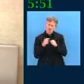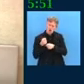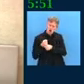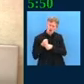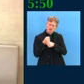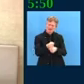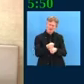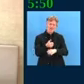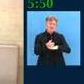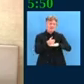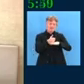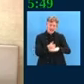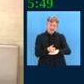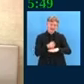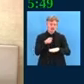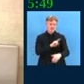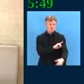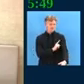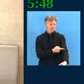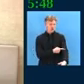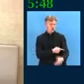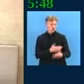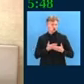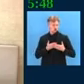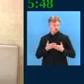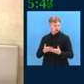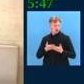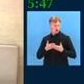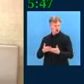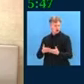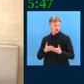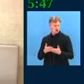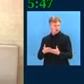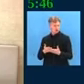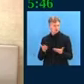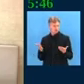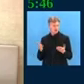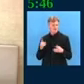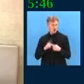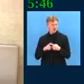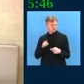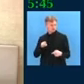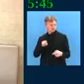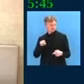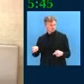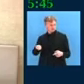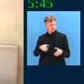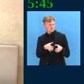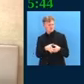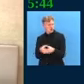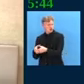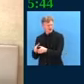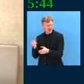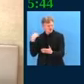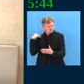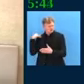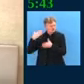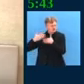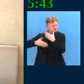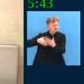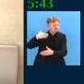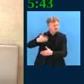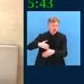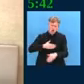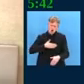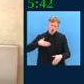power-sharing agreement from one hand and the historical coexistence of these groups from another. You might find this example